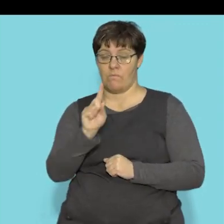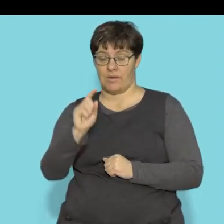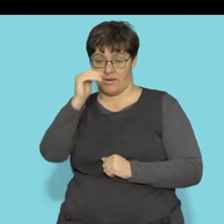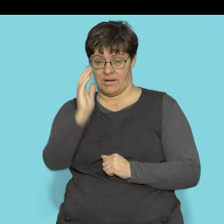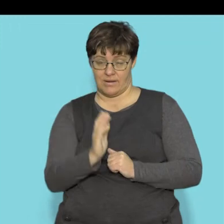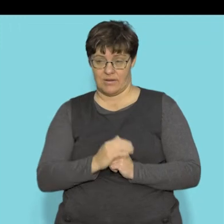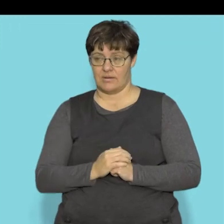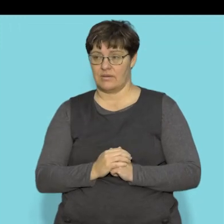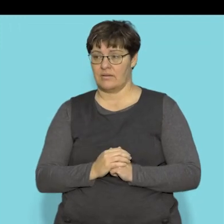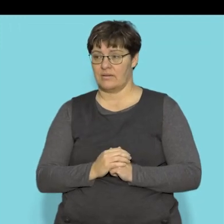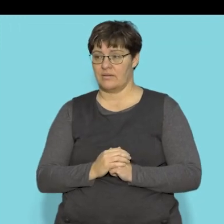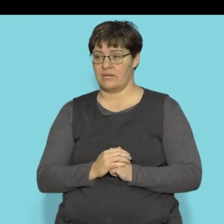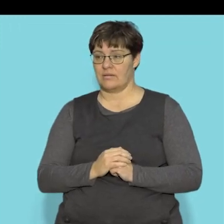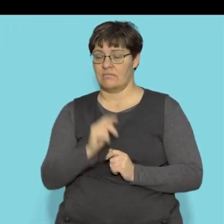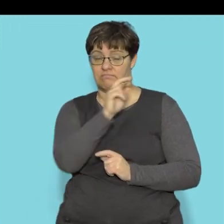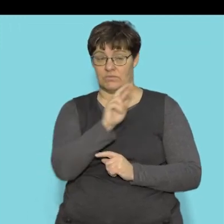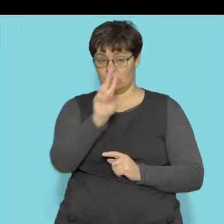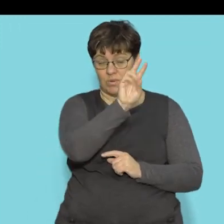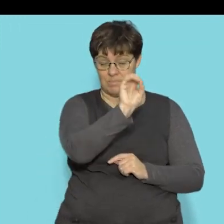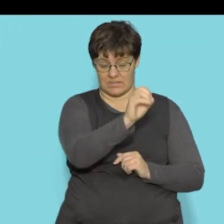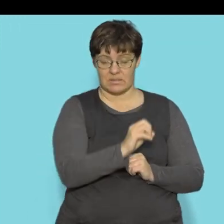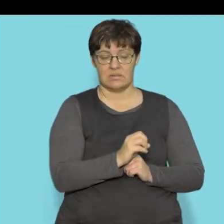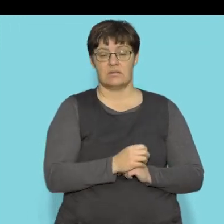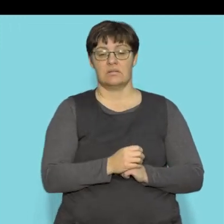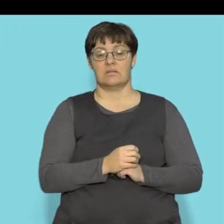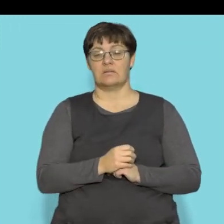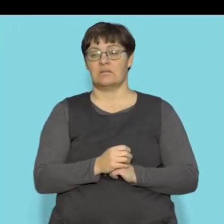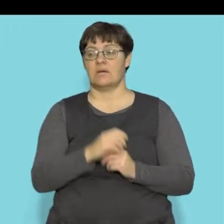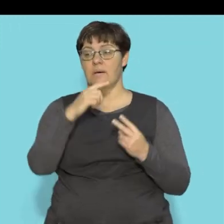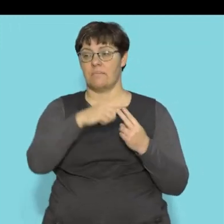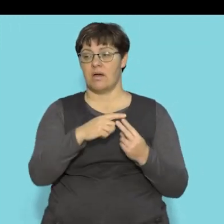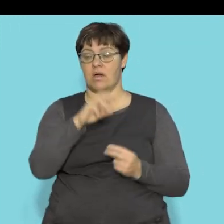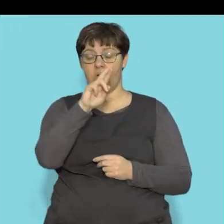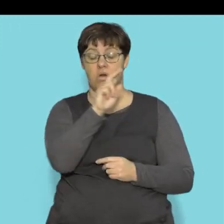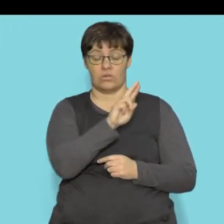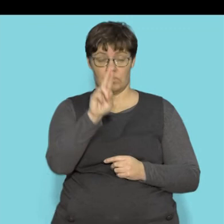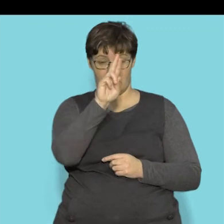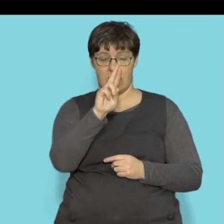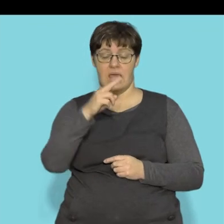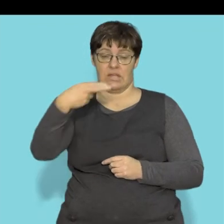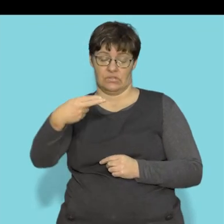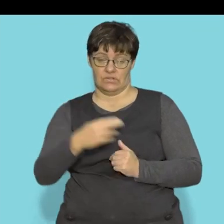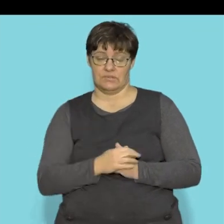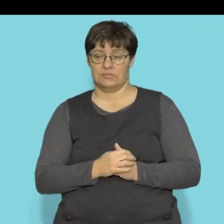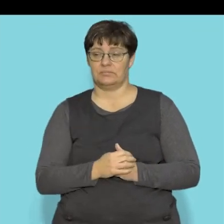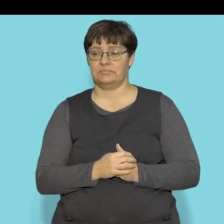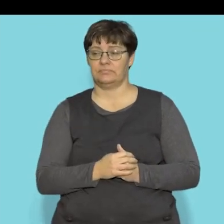1,1. So sorry, I forgot the squared in there. So it's pi r squared multiplied by my